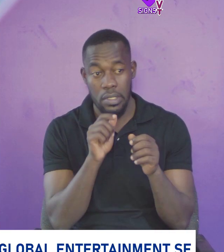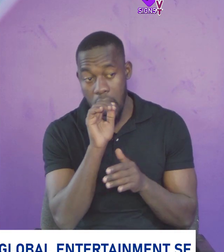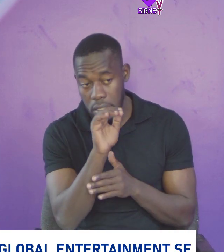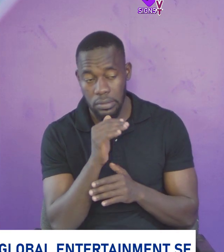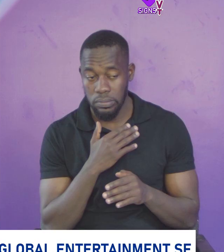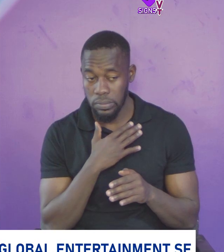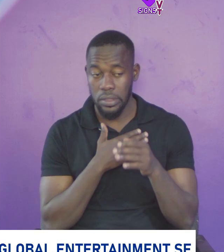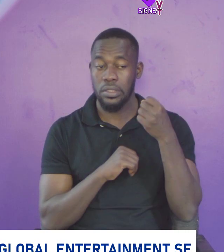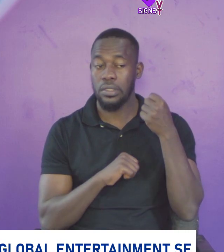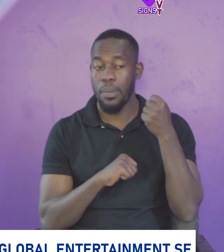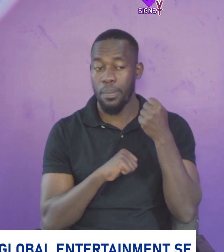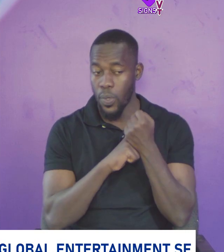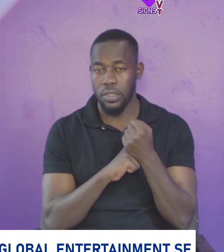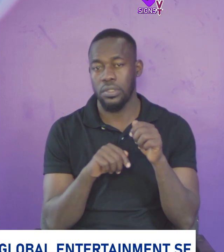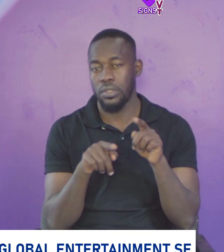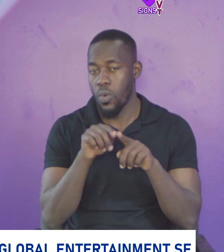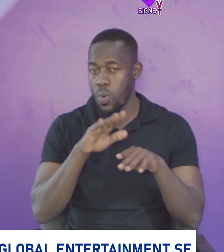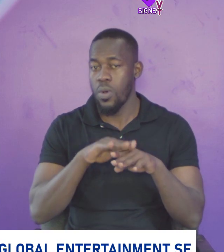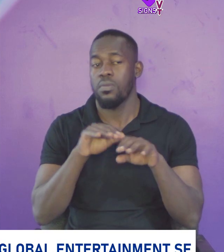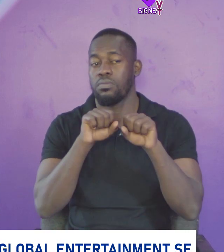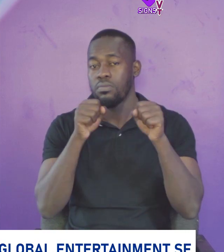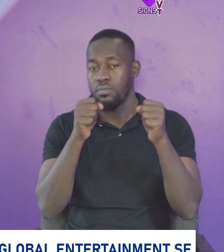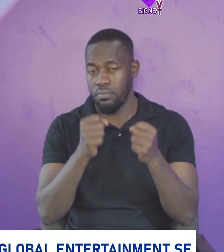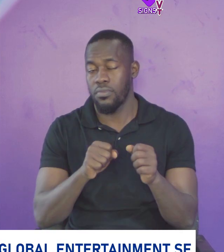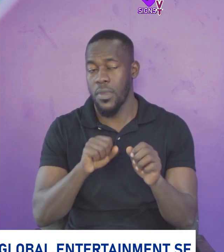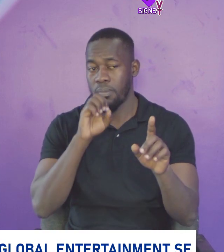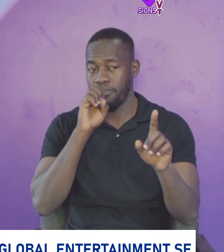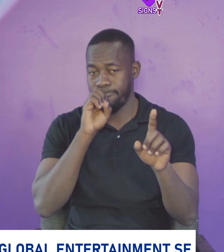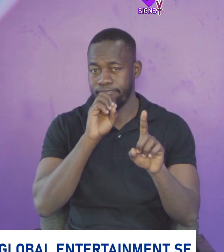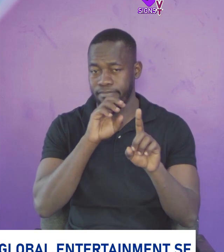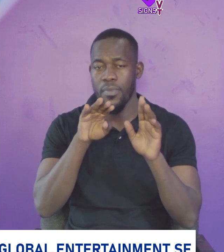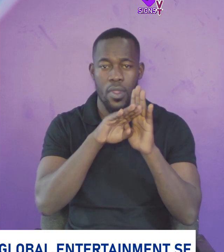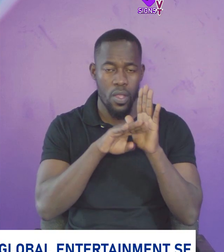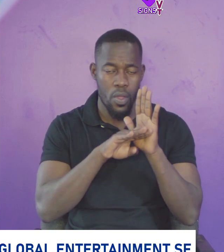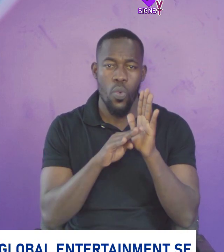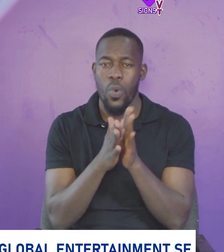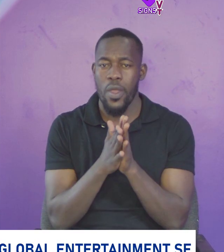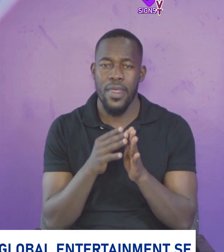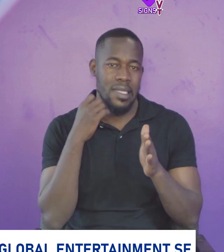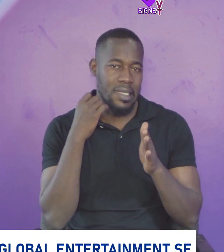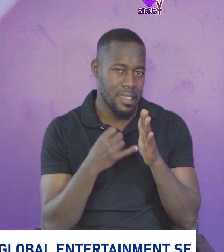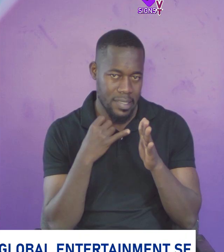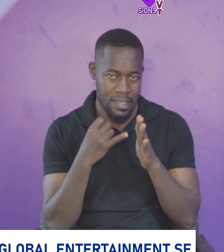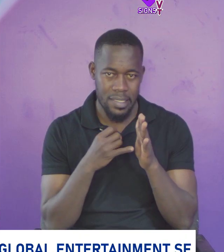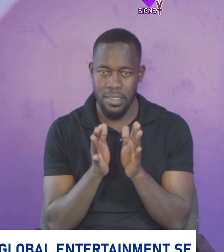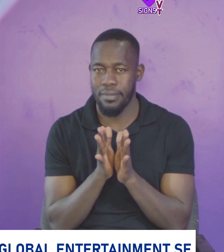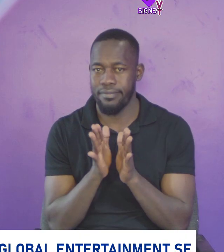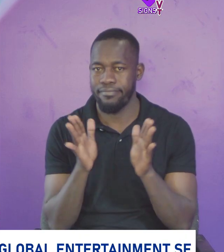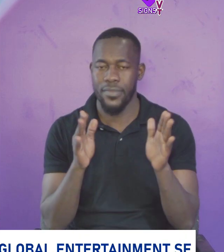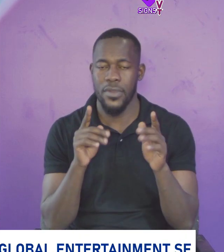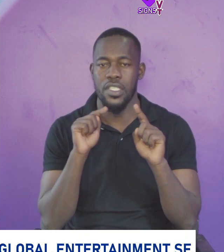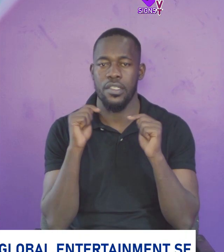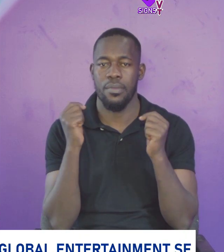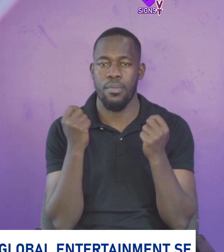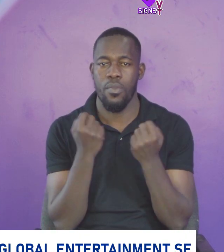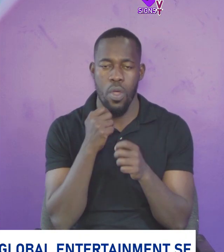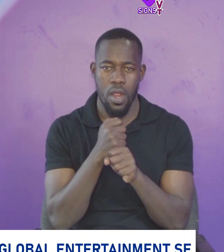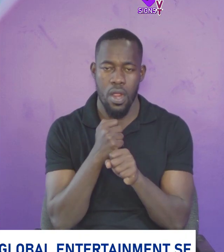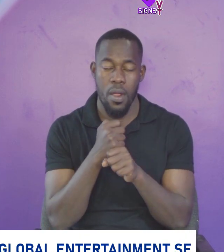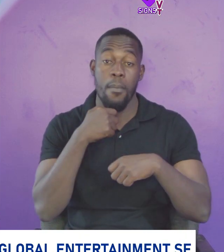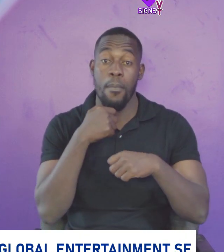including investment channels, mentorship programs, and industry-wide collaboration to ensure